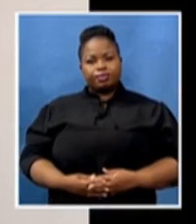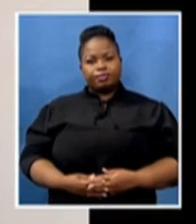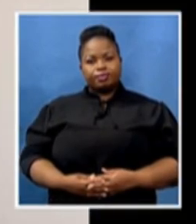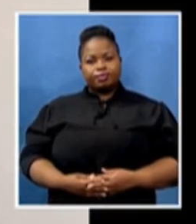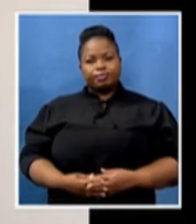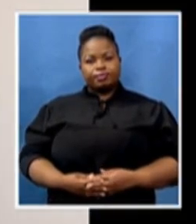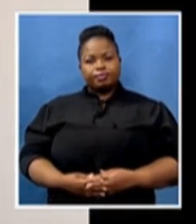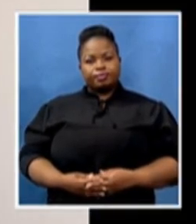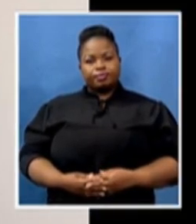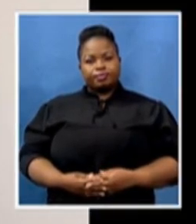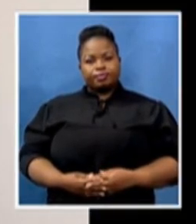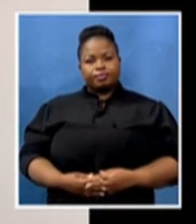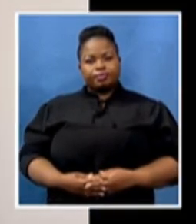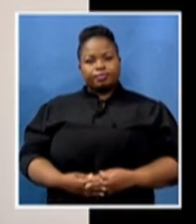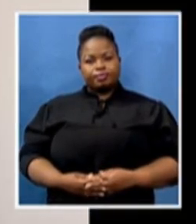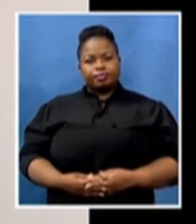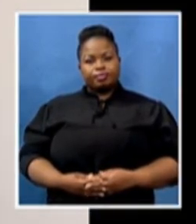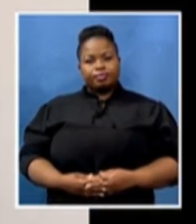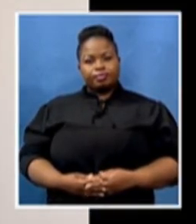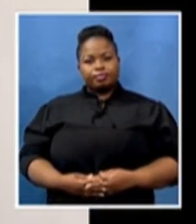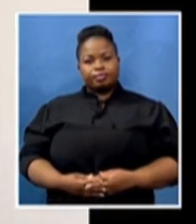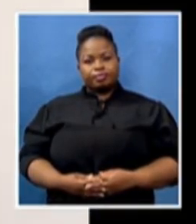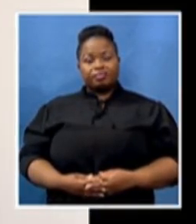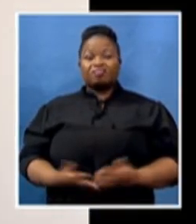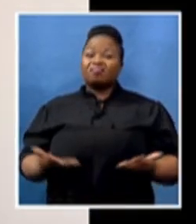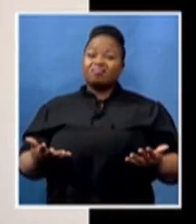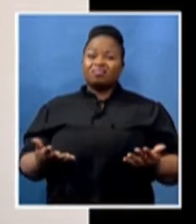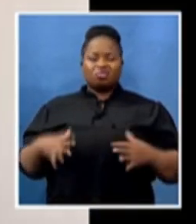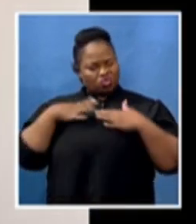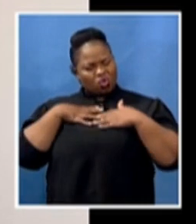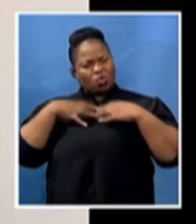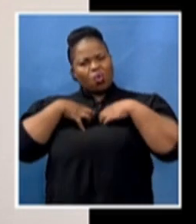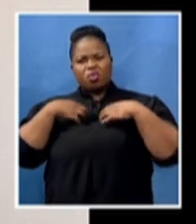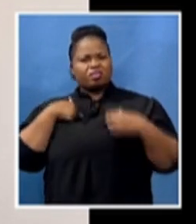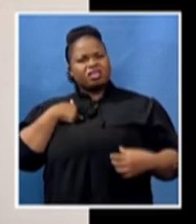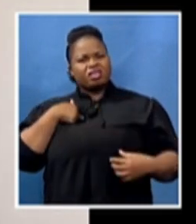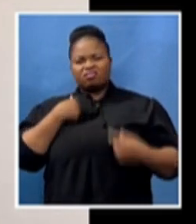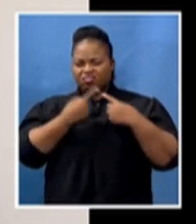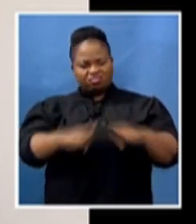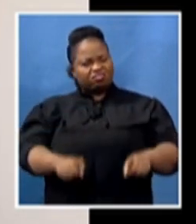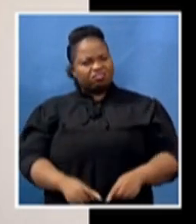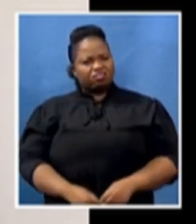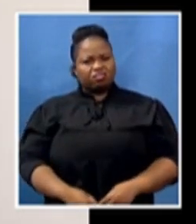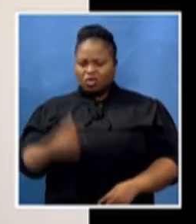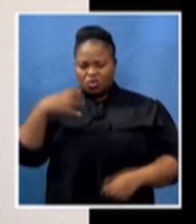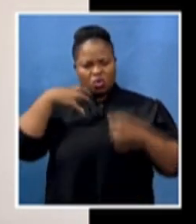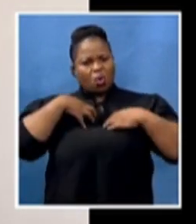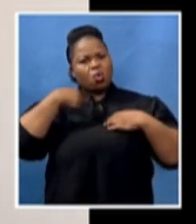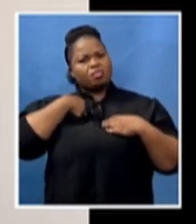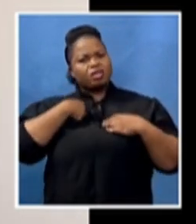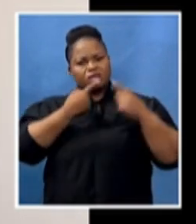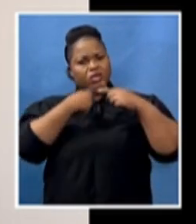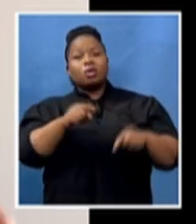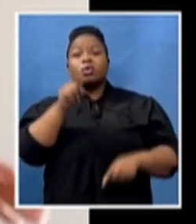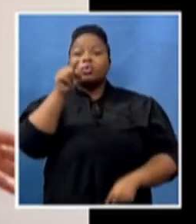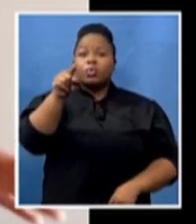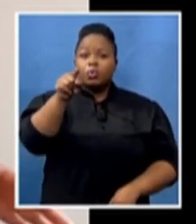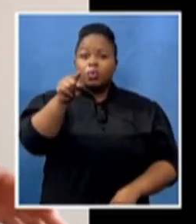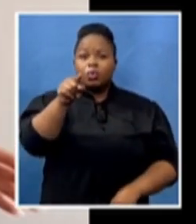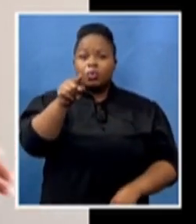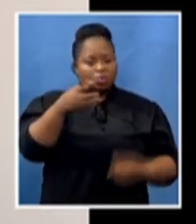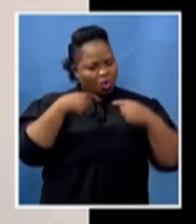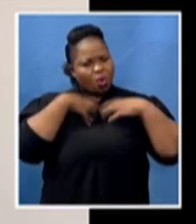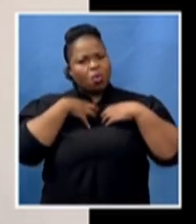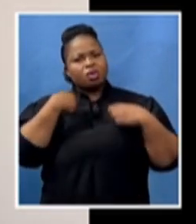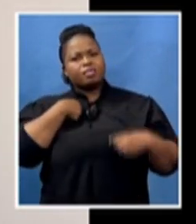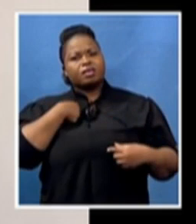You don't own me. You don't own me. You don't own me. So get